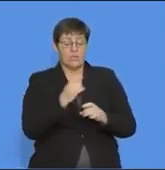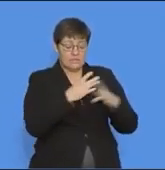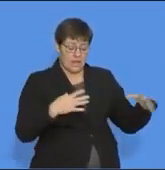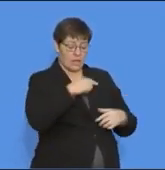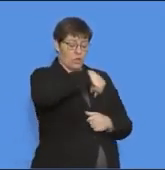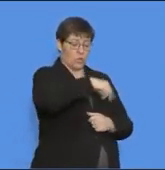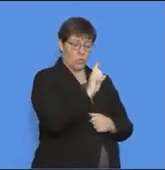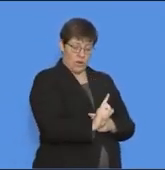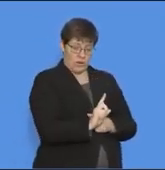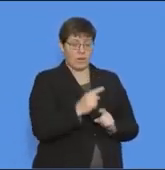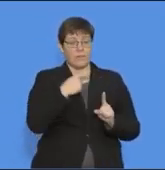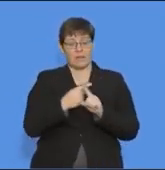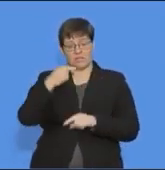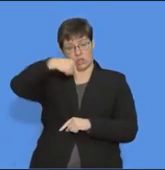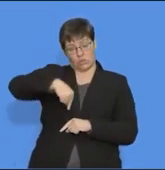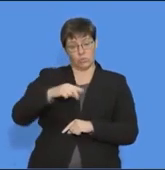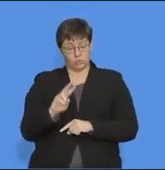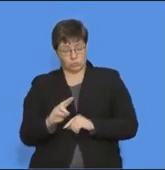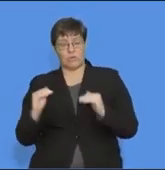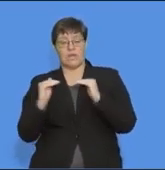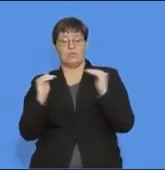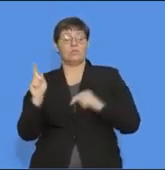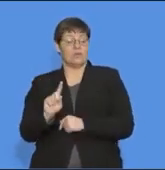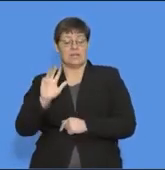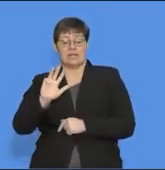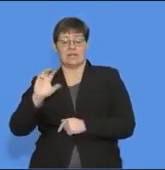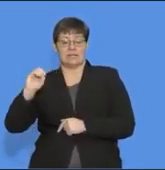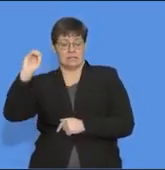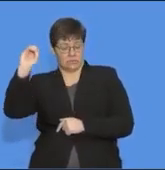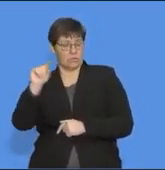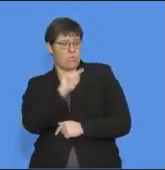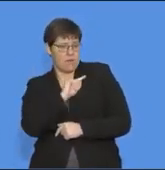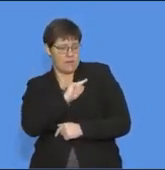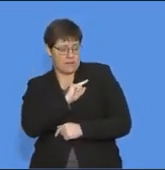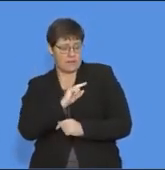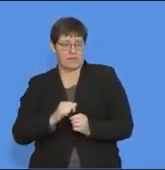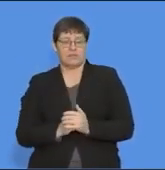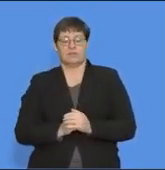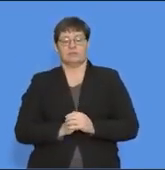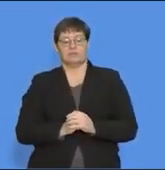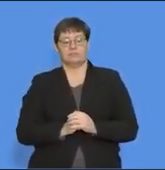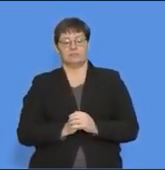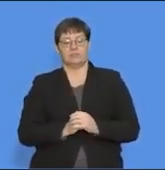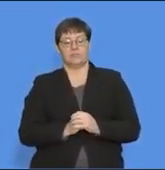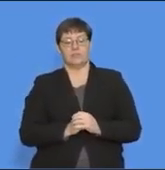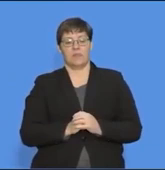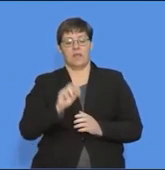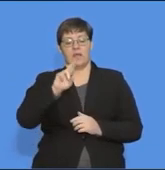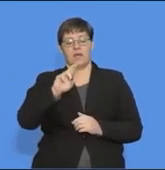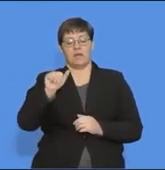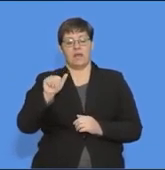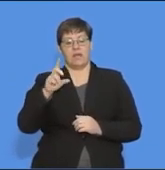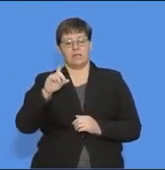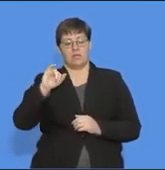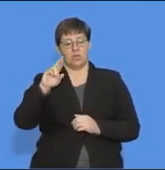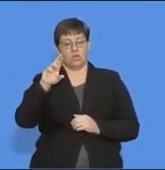Q1 plus Q2 is equals to 90 degrees. My reason will be radius